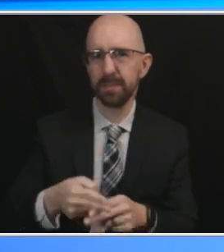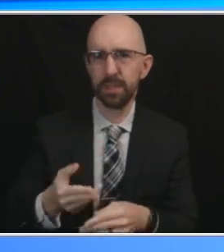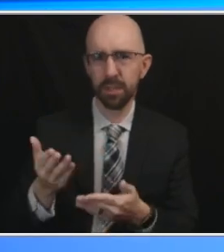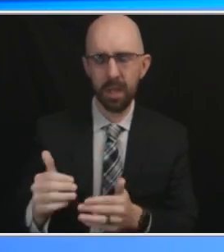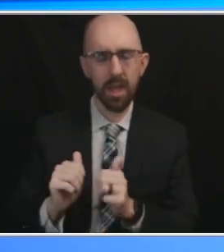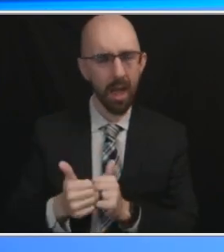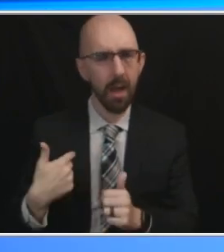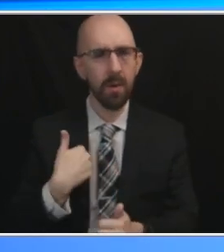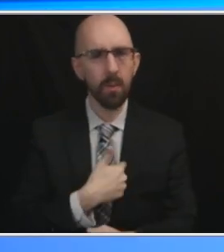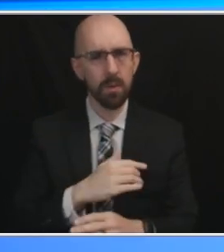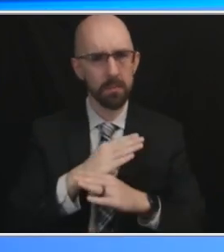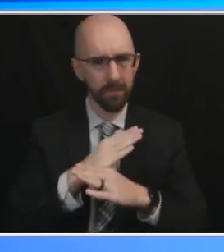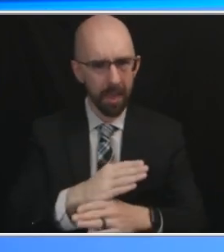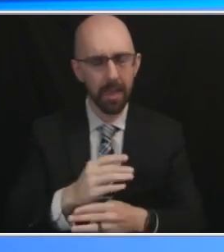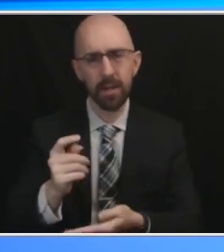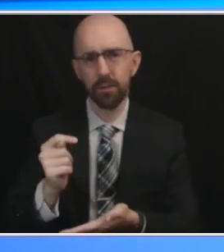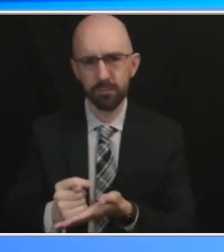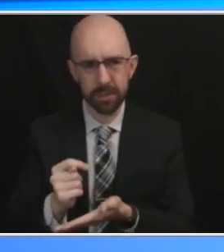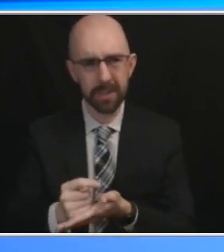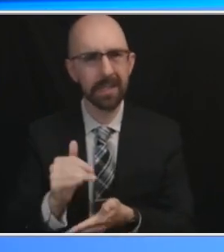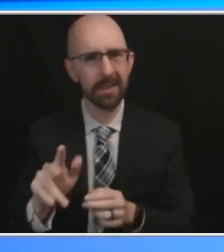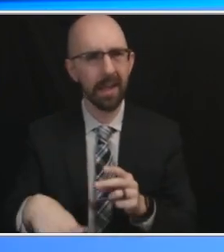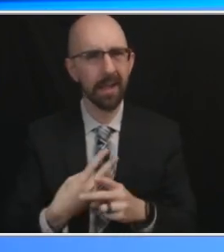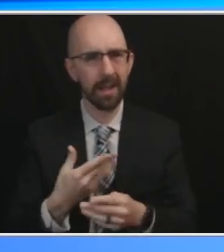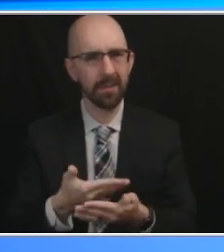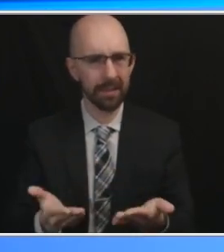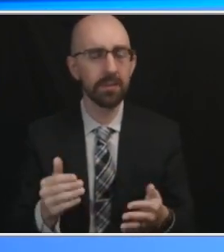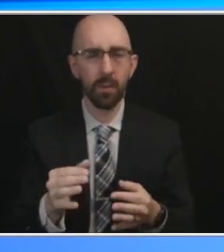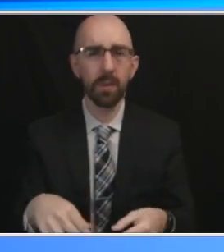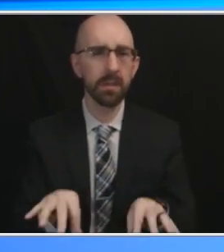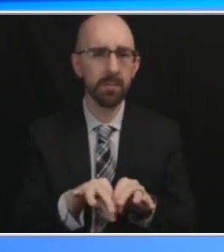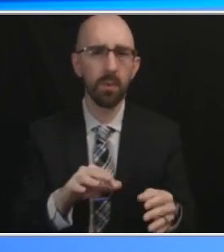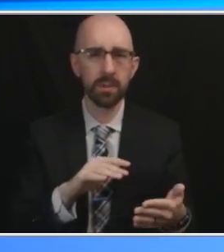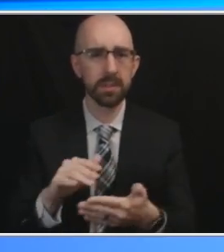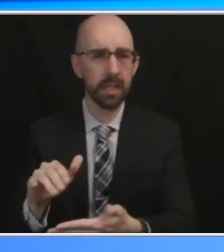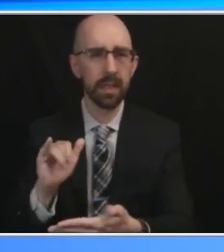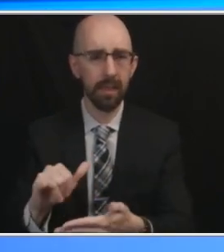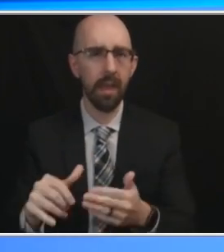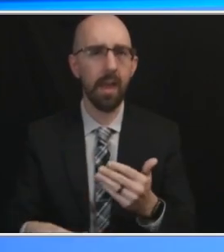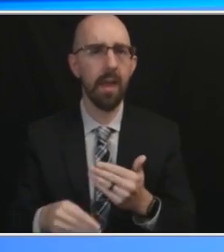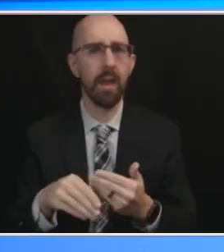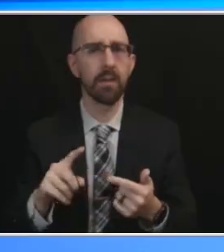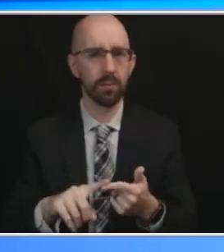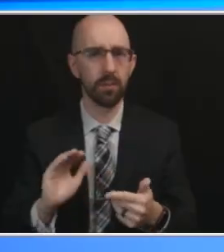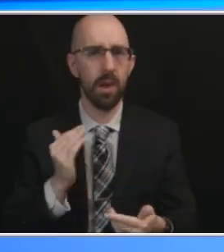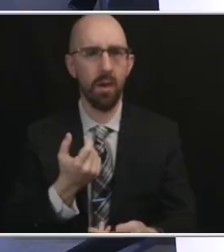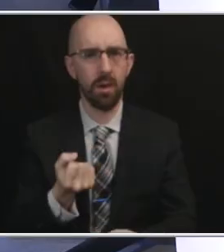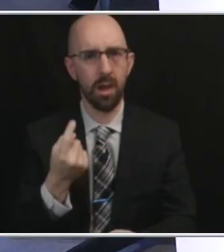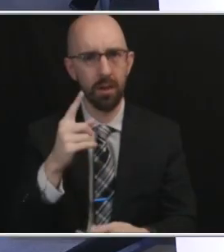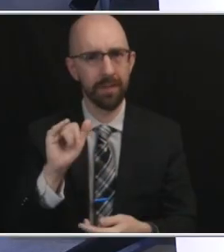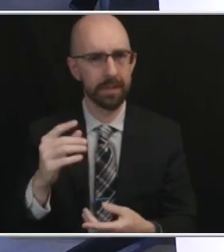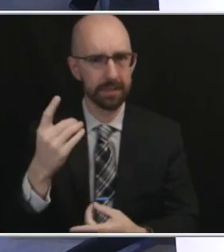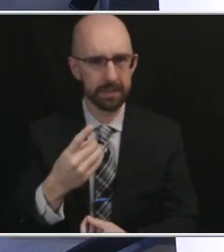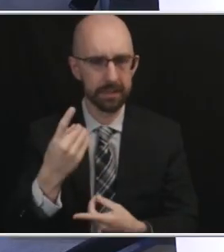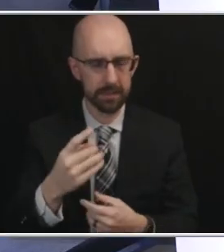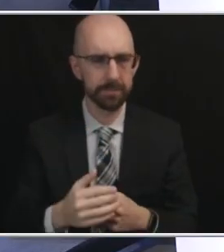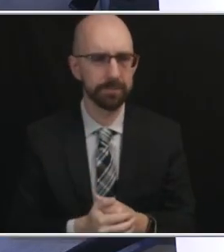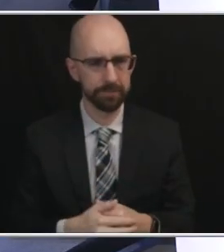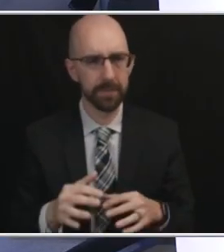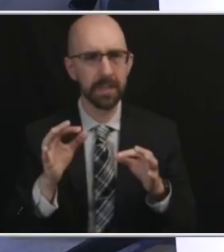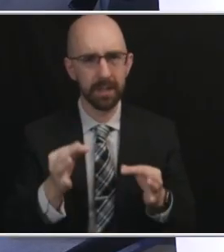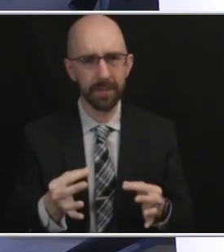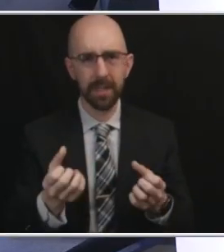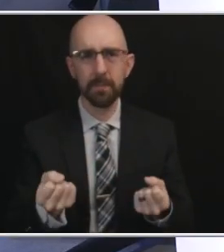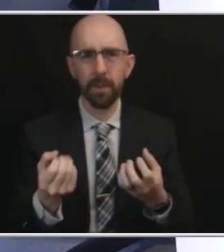how do we treat this, and that sort of thing. So it's an important study that adds to kind of our understanding of this disease. Yeah, it's definitely multifactorial. What's